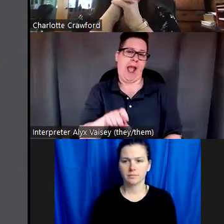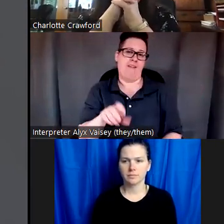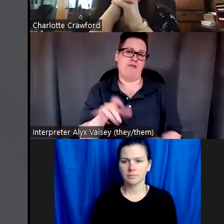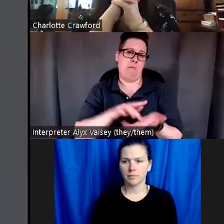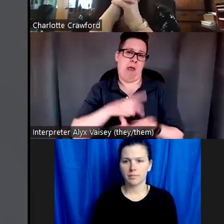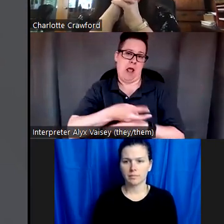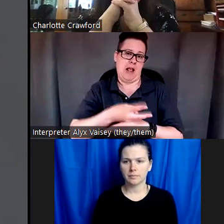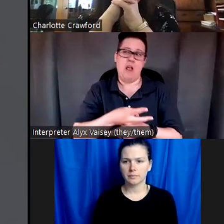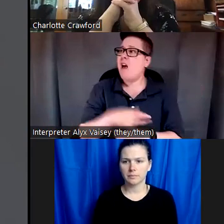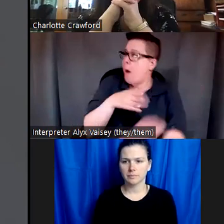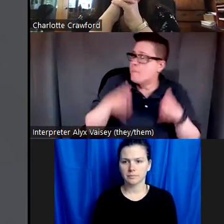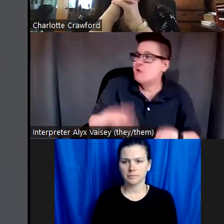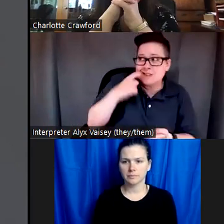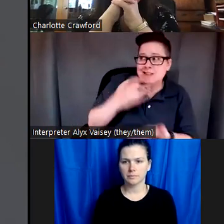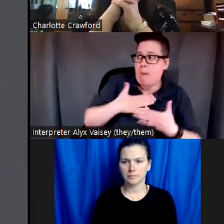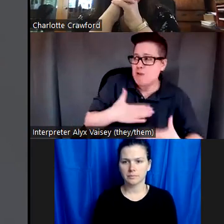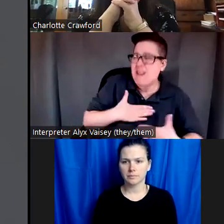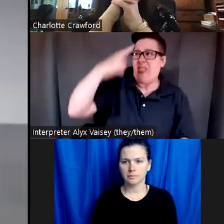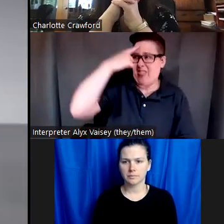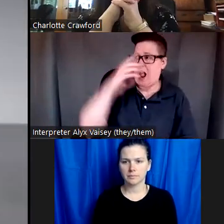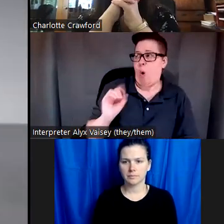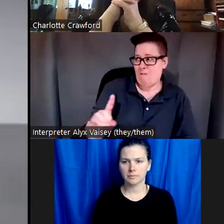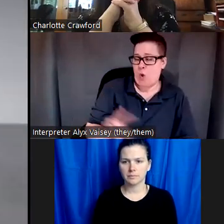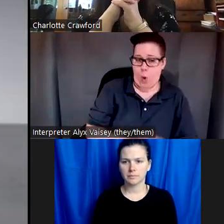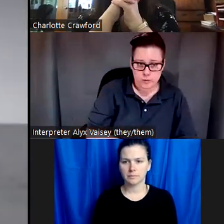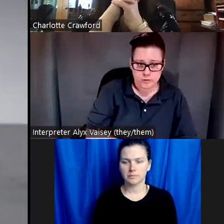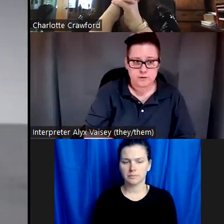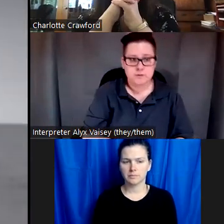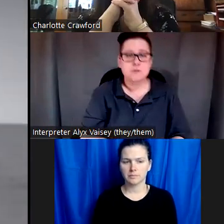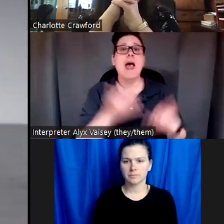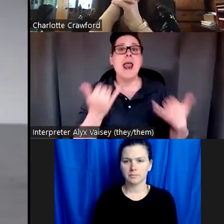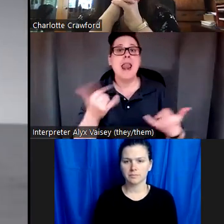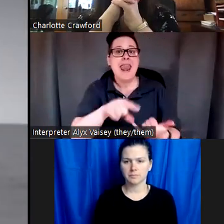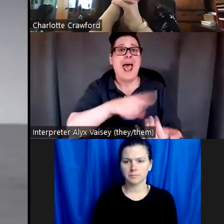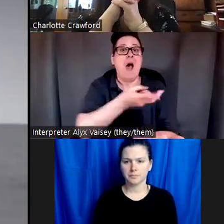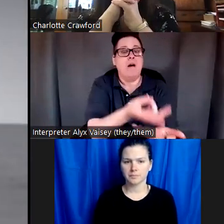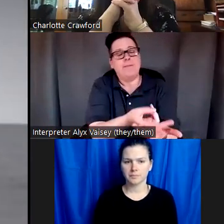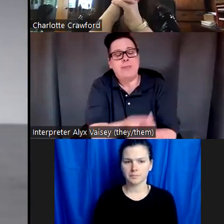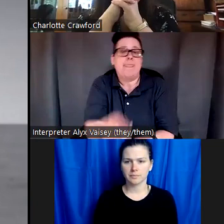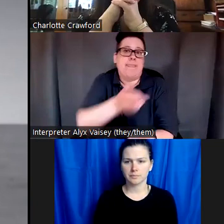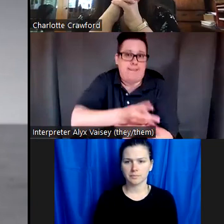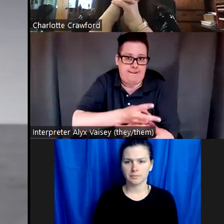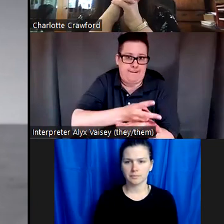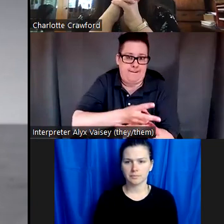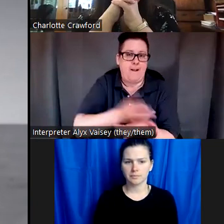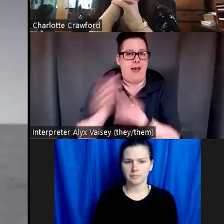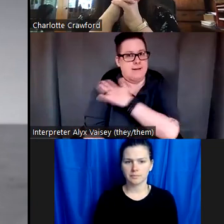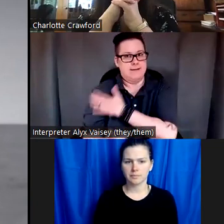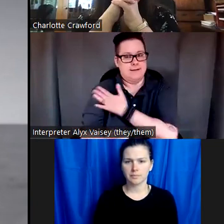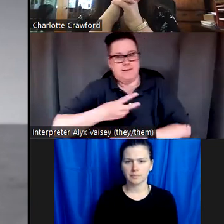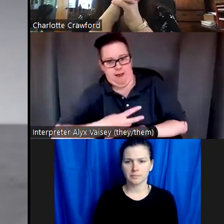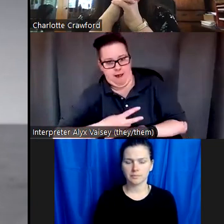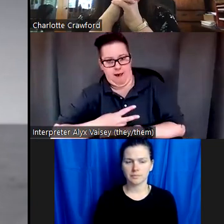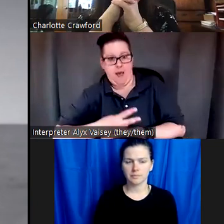with somebody who stopped breathing. I think they've had an overdose. Move the person on their side after giving Narcan nasal spray. If possible, put